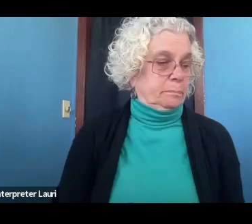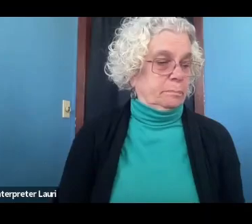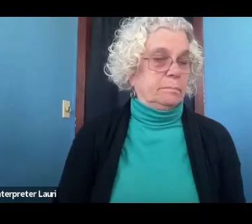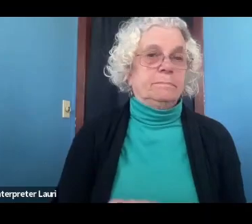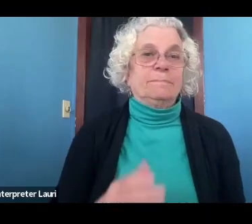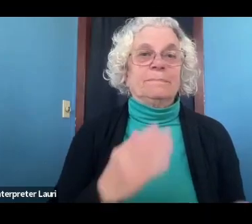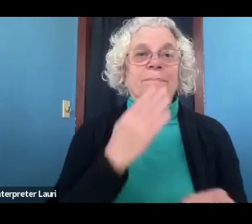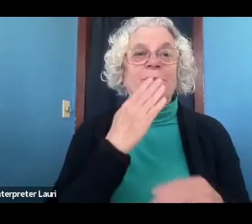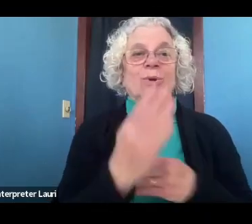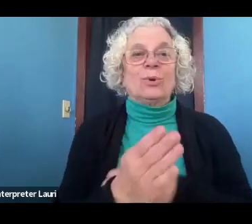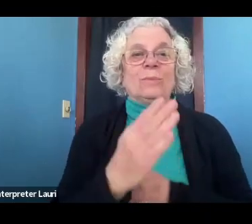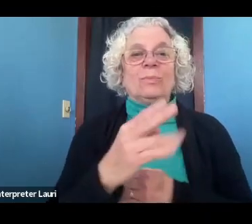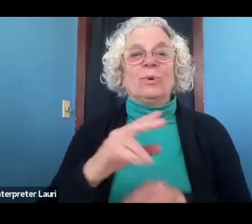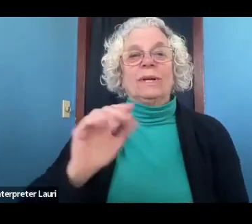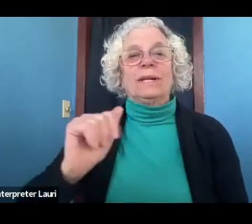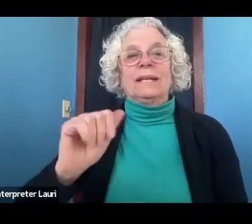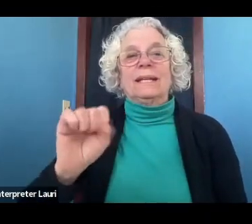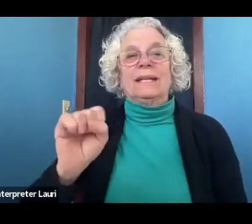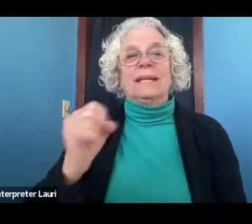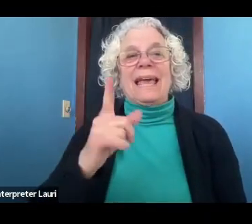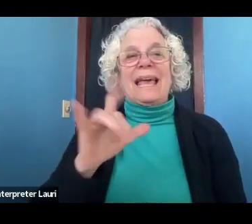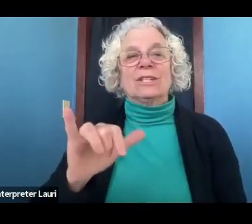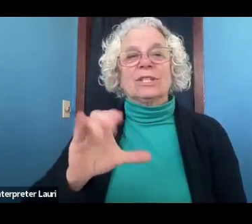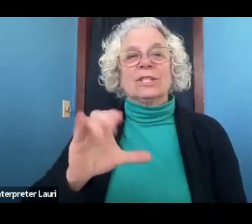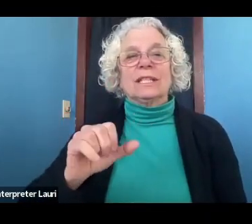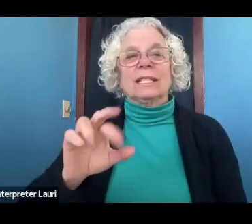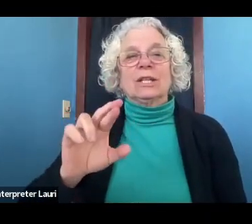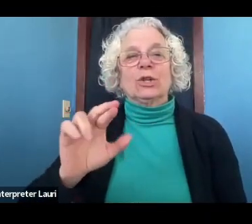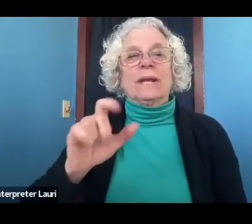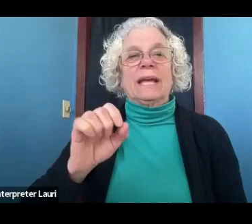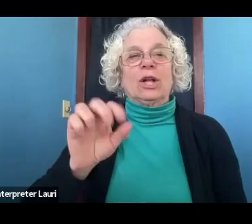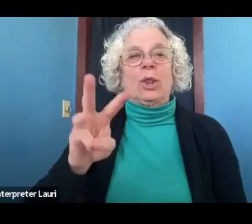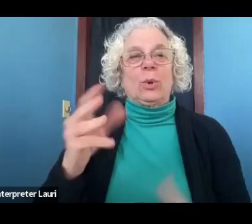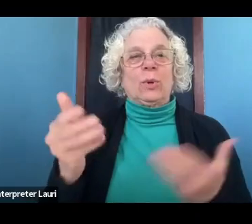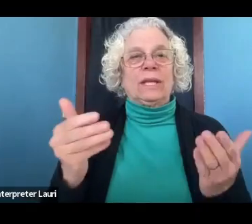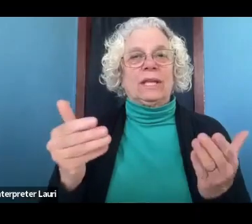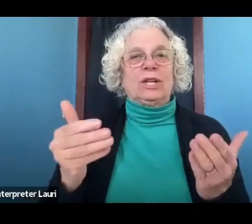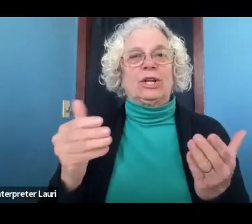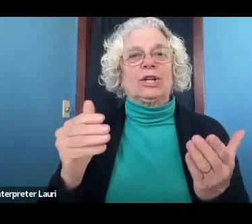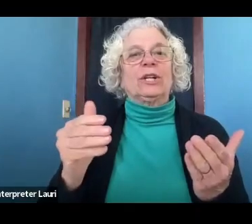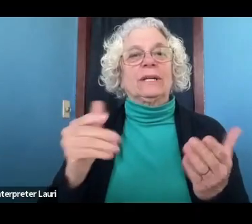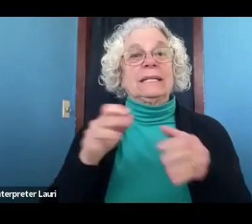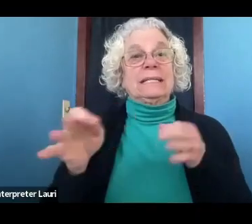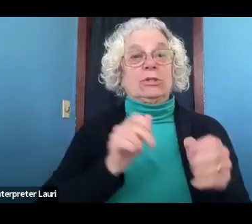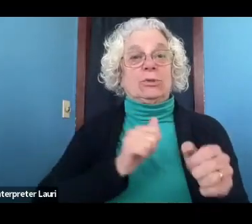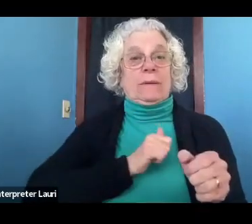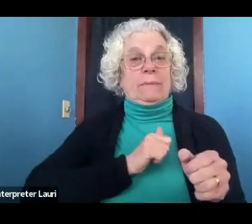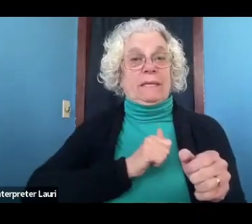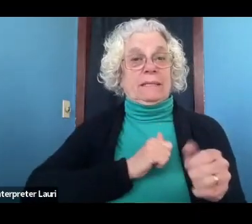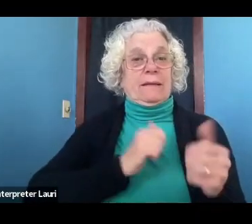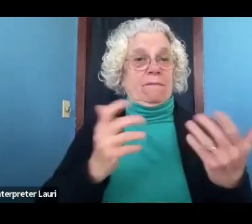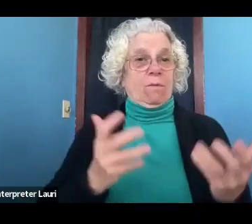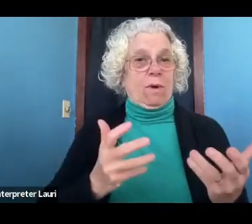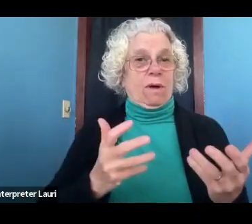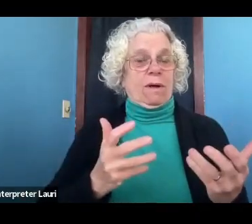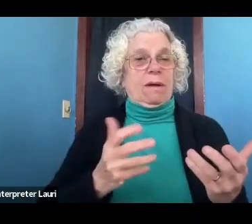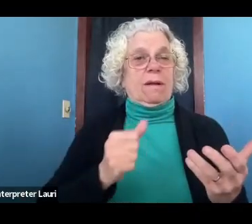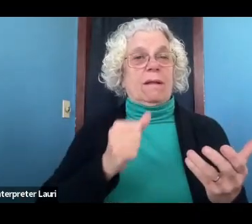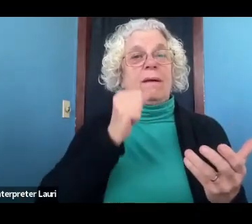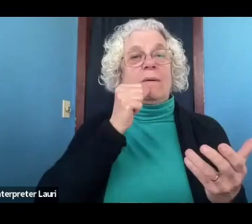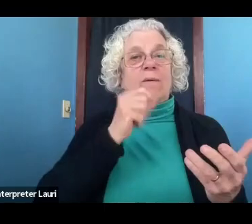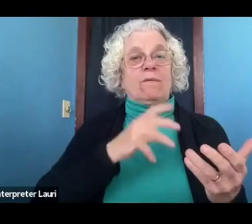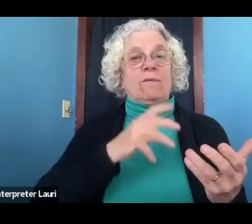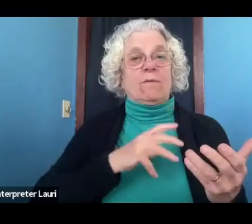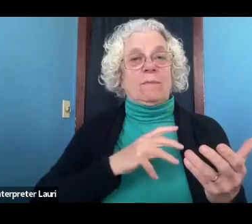Good morning. My name is Ashley Craiglow. My pronouns are she, her. For physical description, I am a female with shoulder length